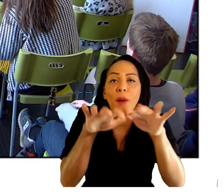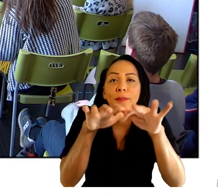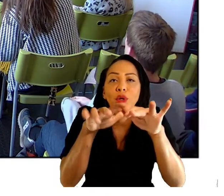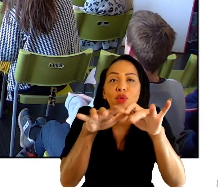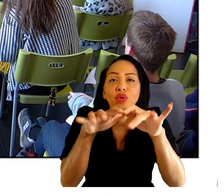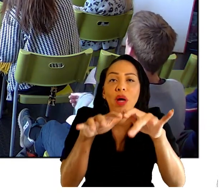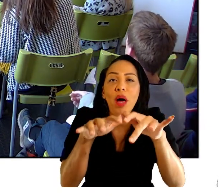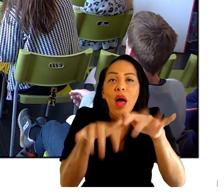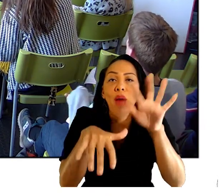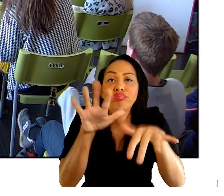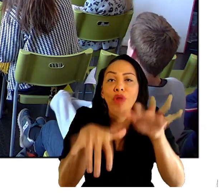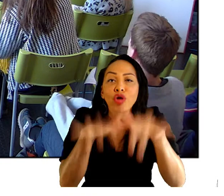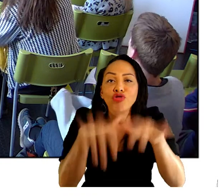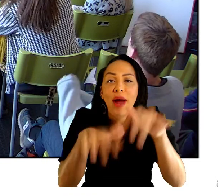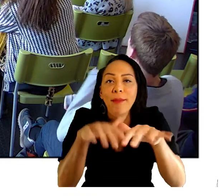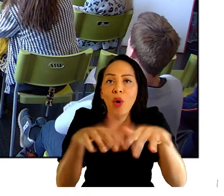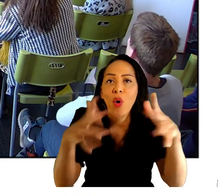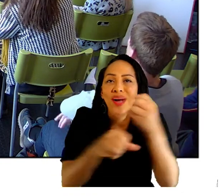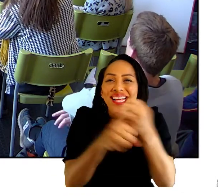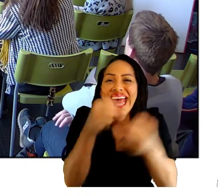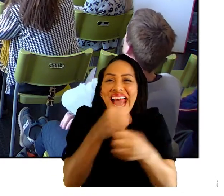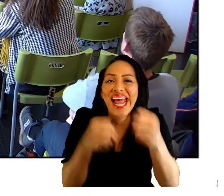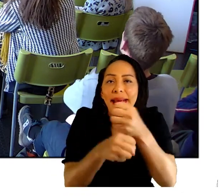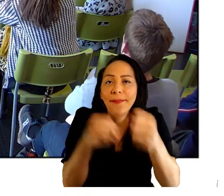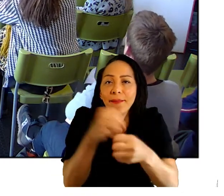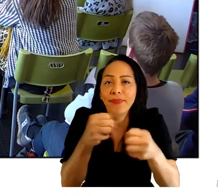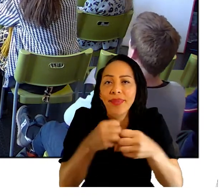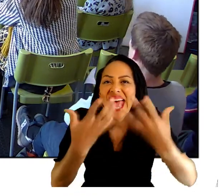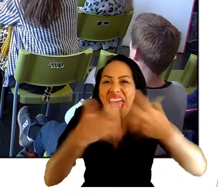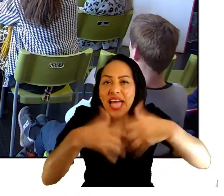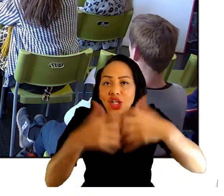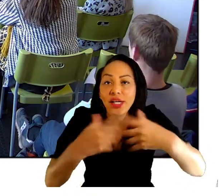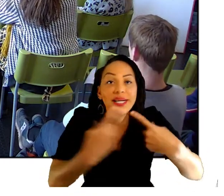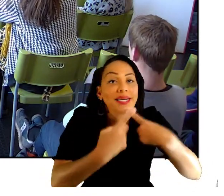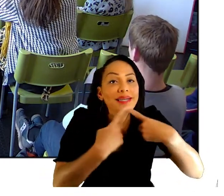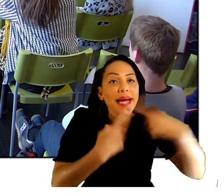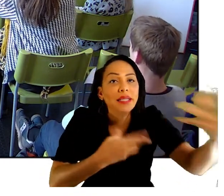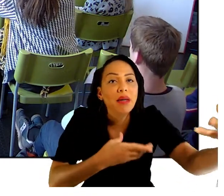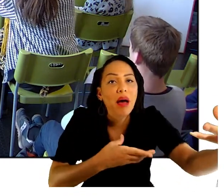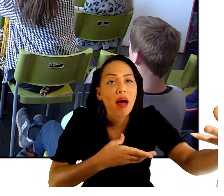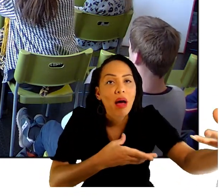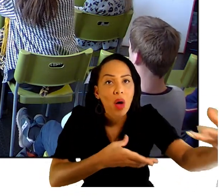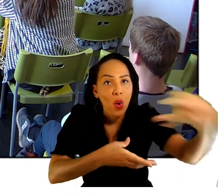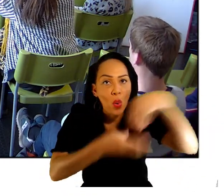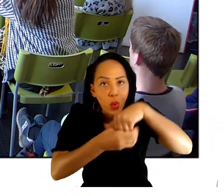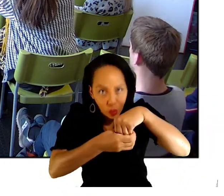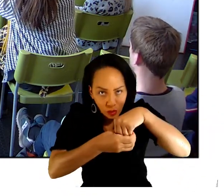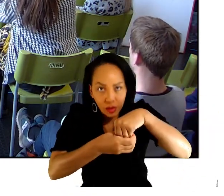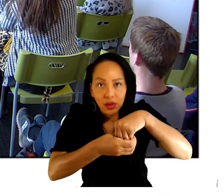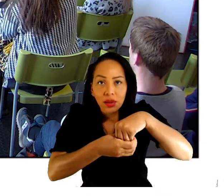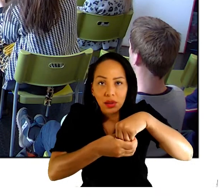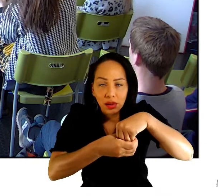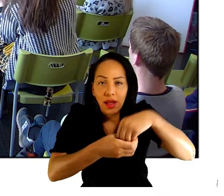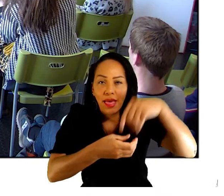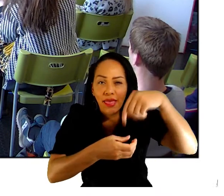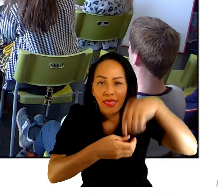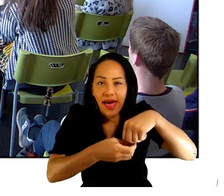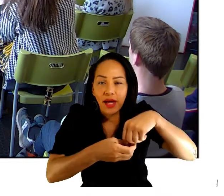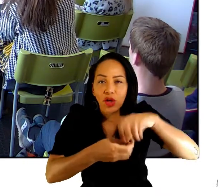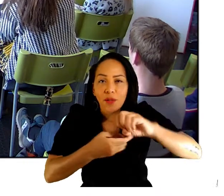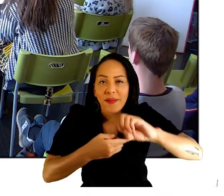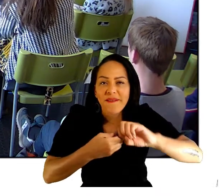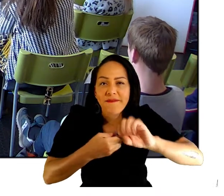game whereby, you know, you could take that data and you could put it into the process, and then that data could be fed back to